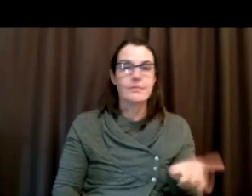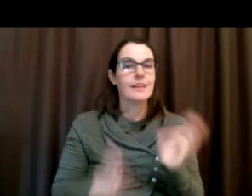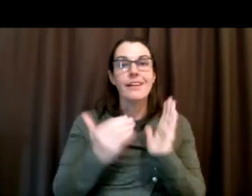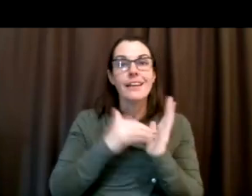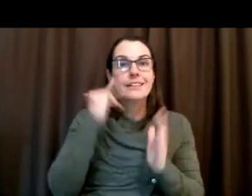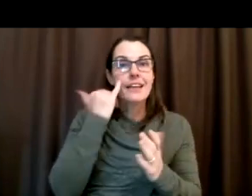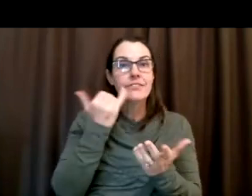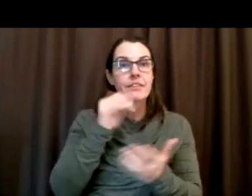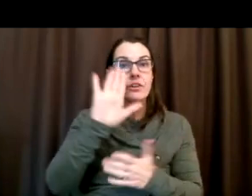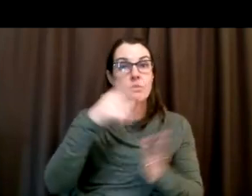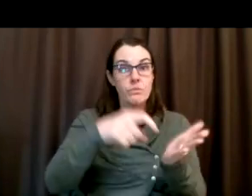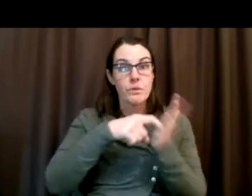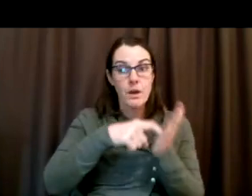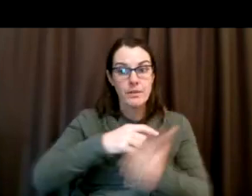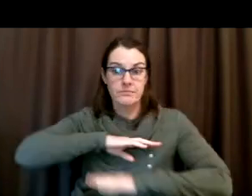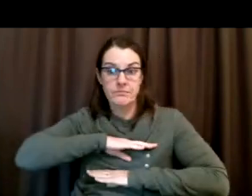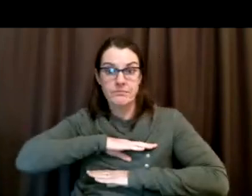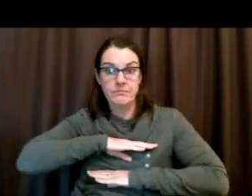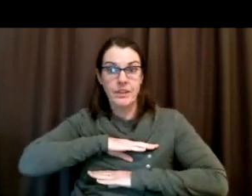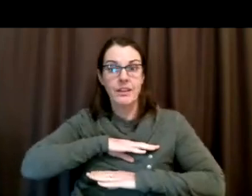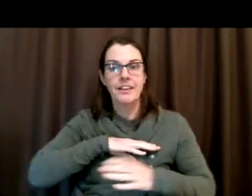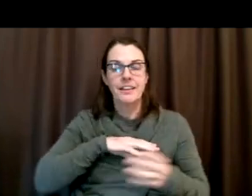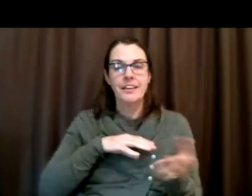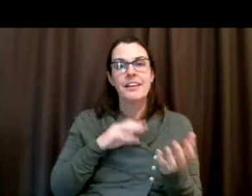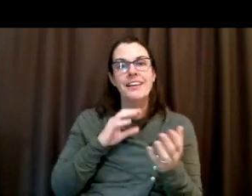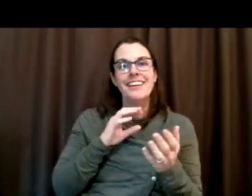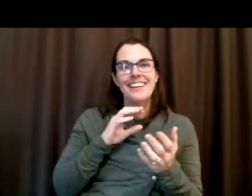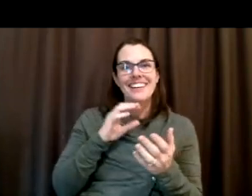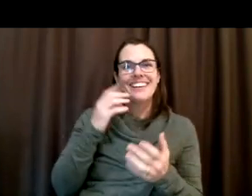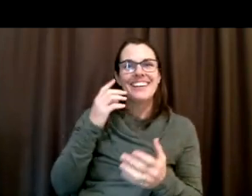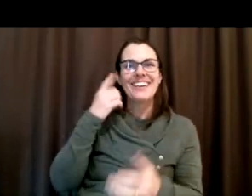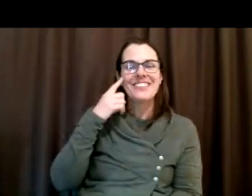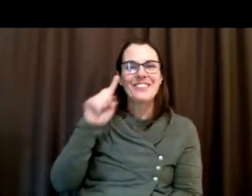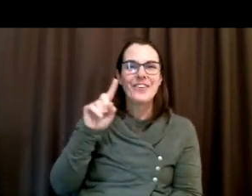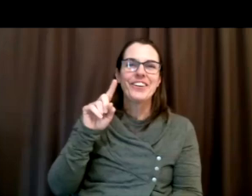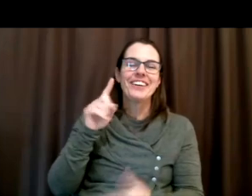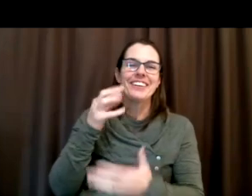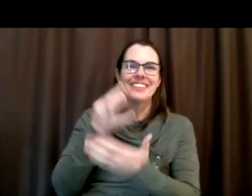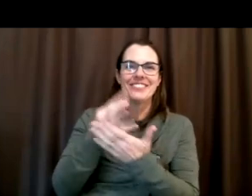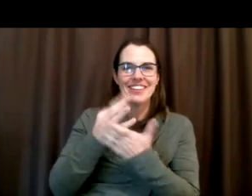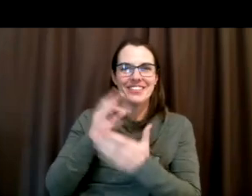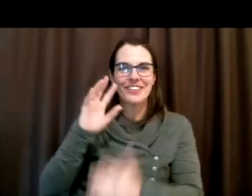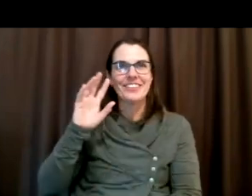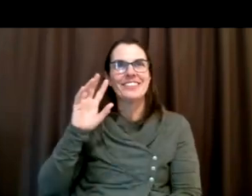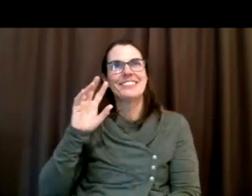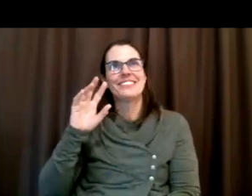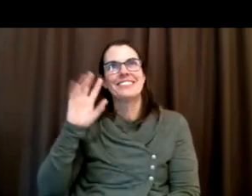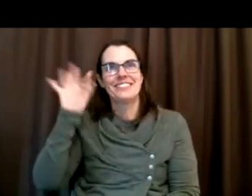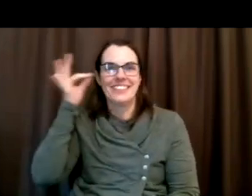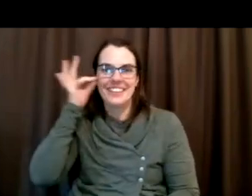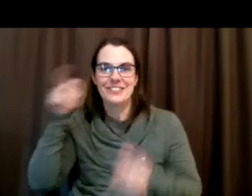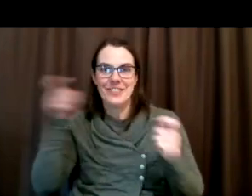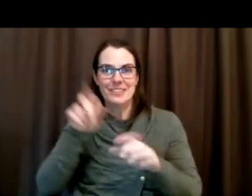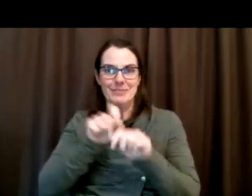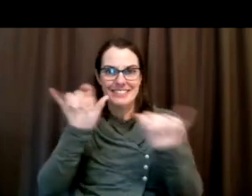And if it satisfies the requirements for a federal or for a financial management system, like if you can track